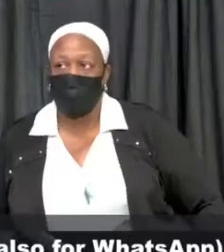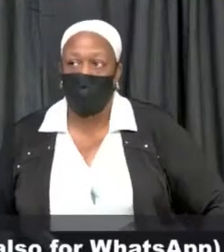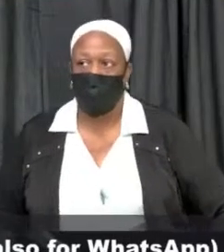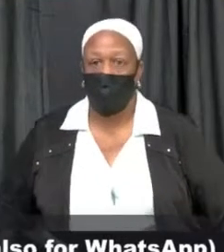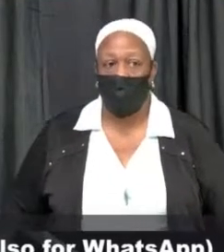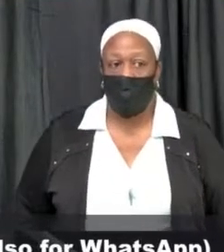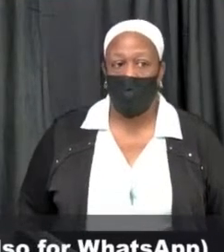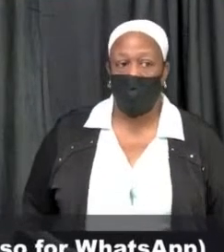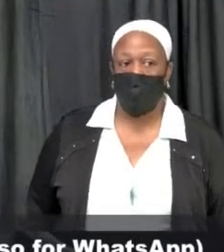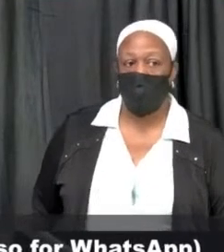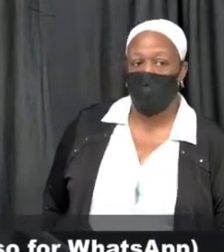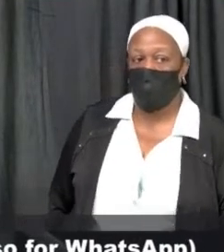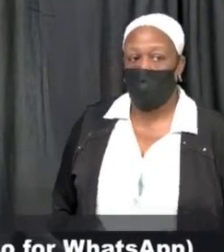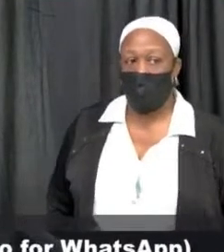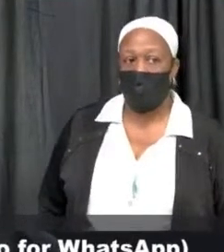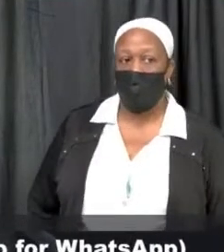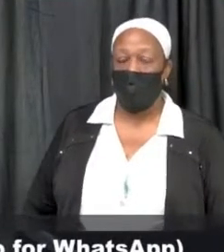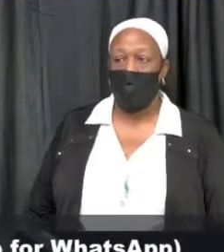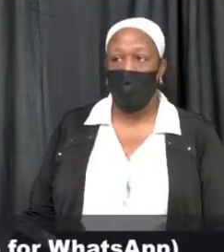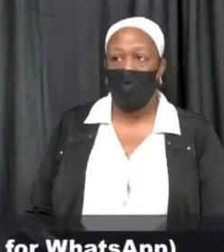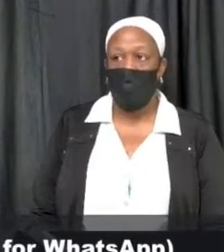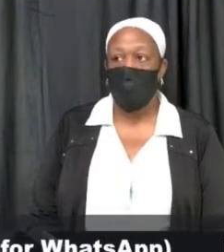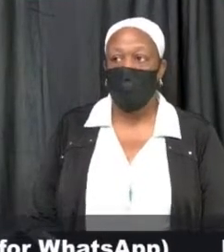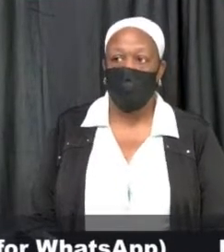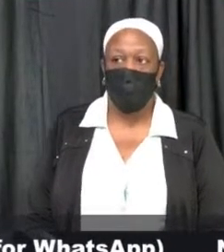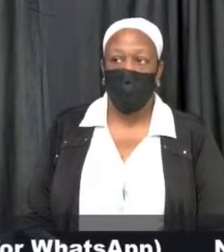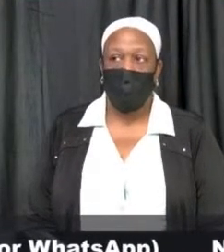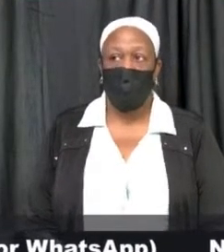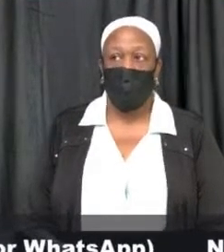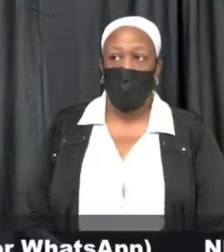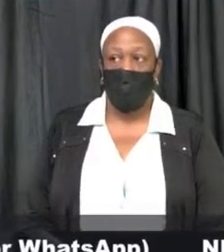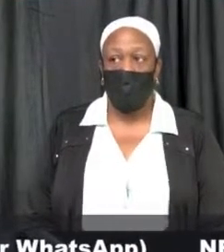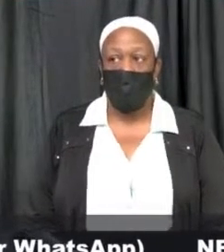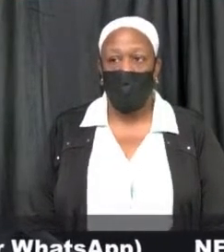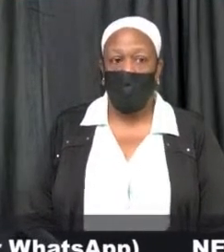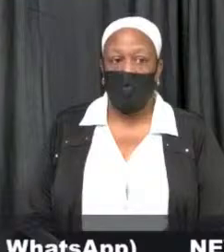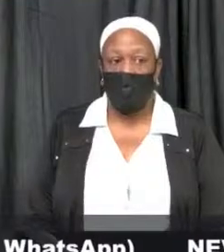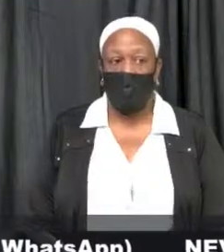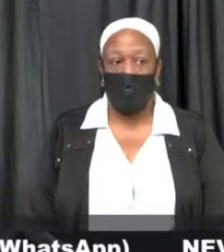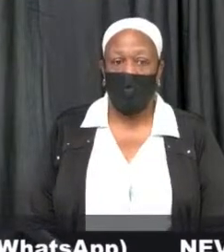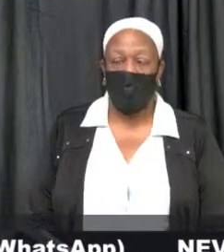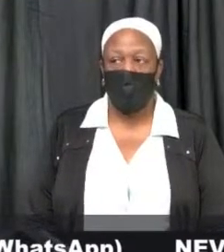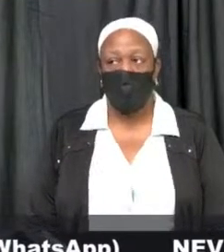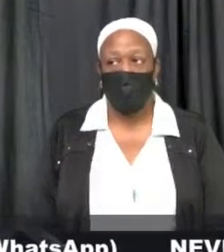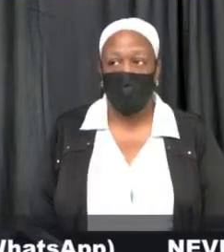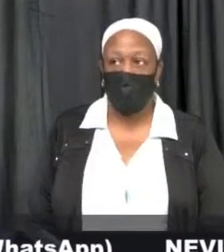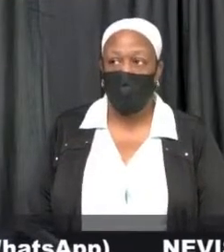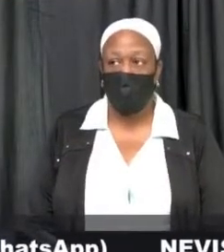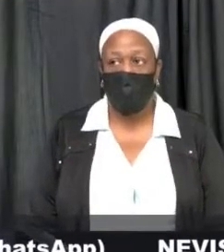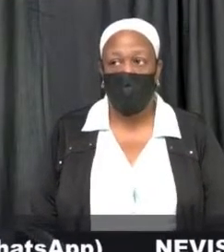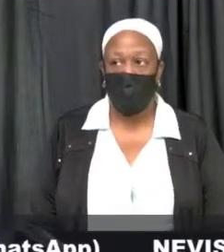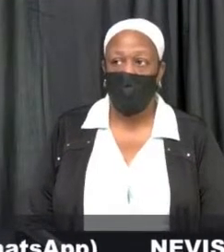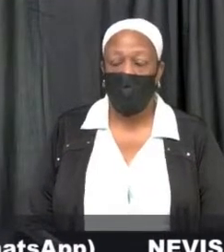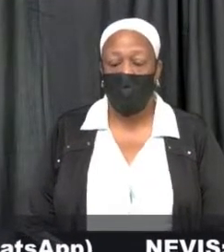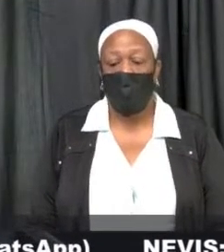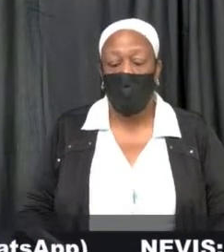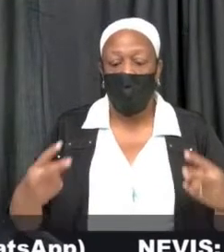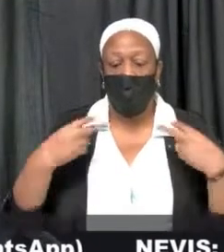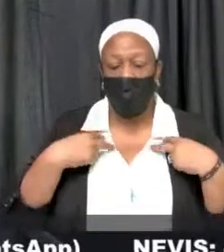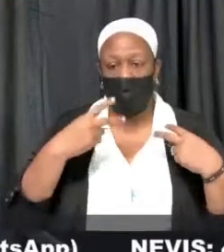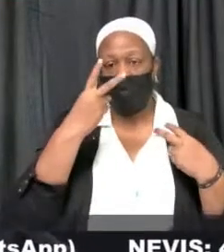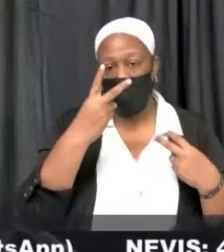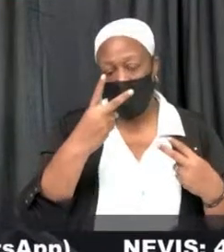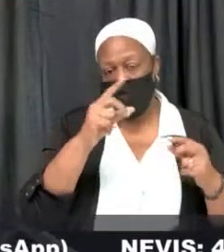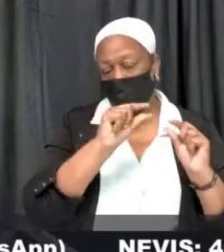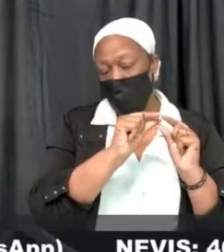the two-phase approach that St. Kitts and Nevis is using to respond to this event